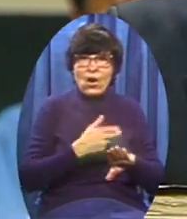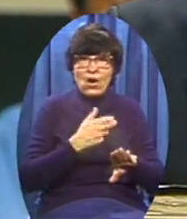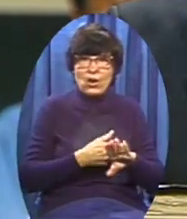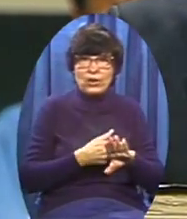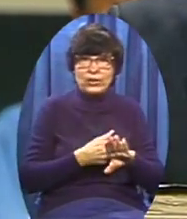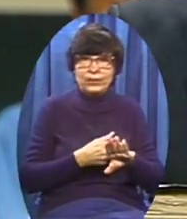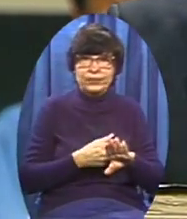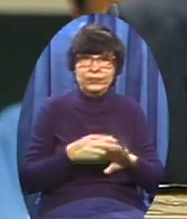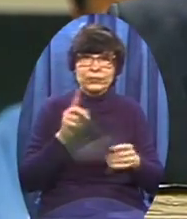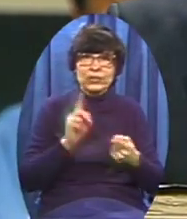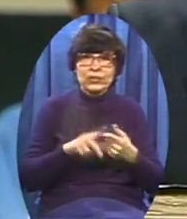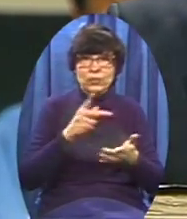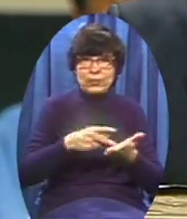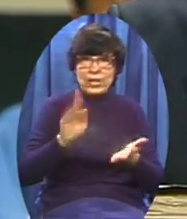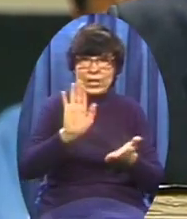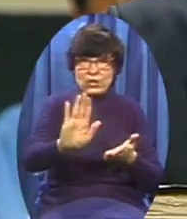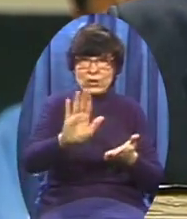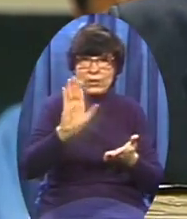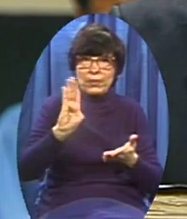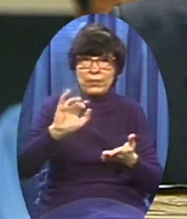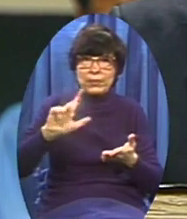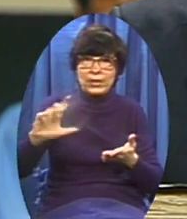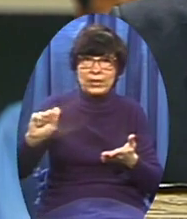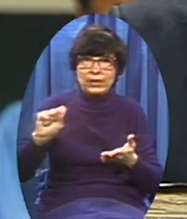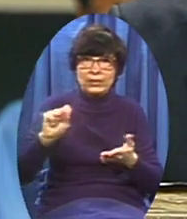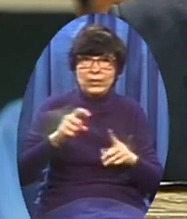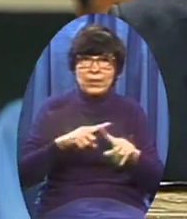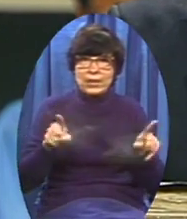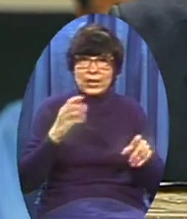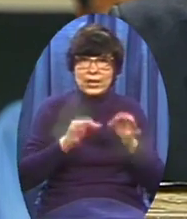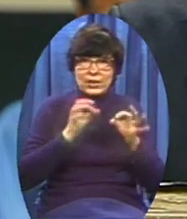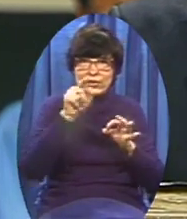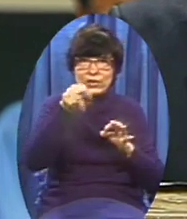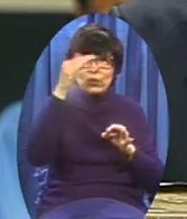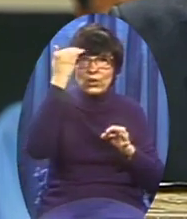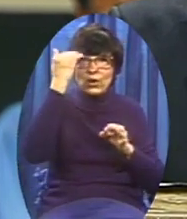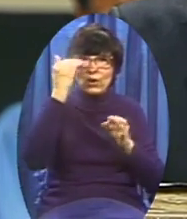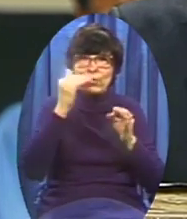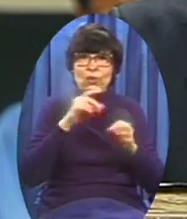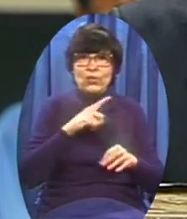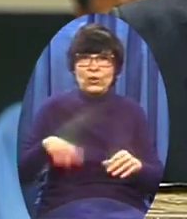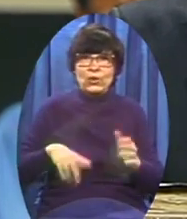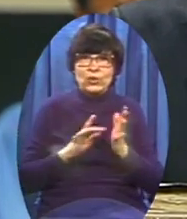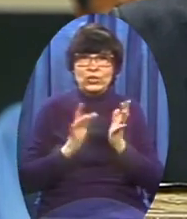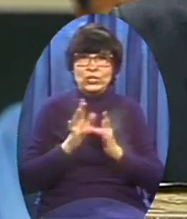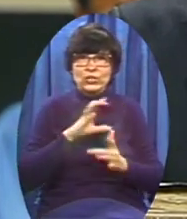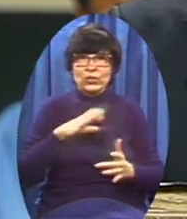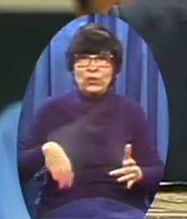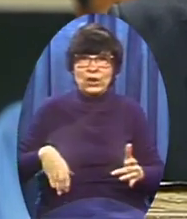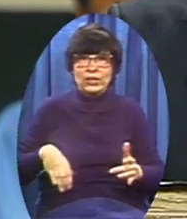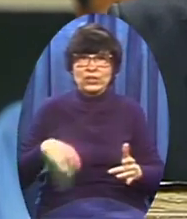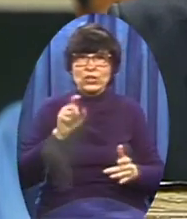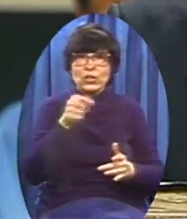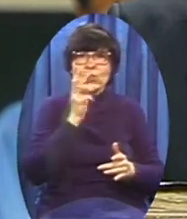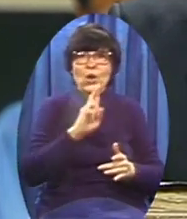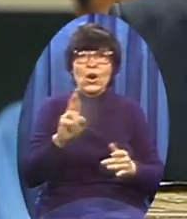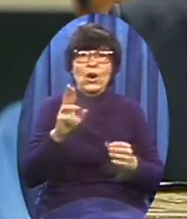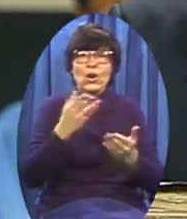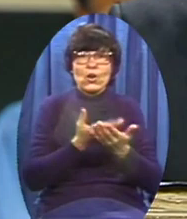college. But if you know the Lord Jesus Christ, you're richer than you think. We